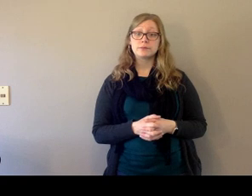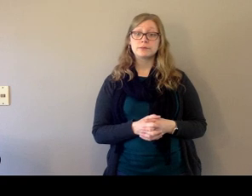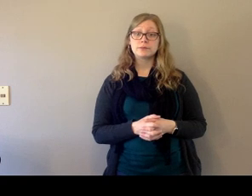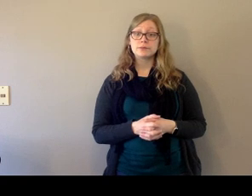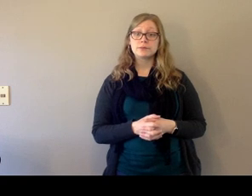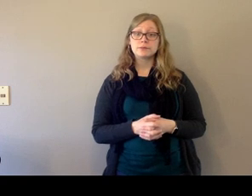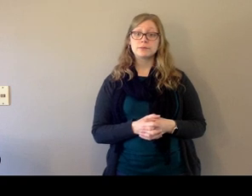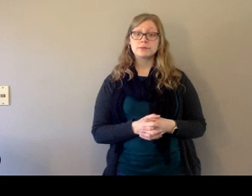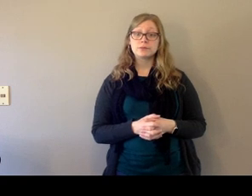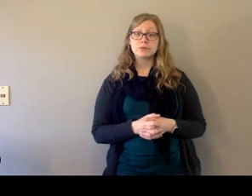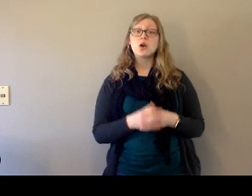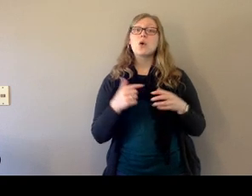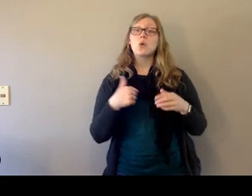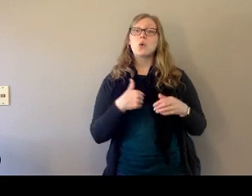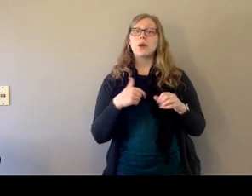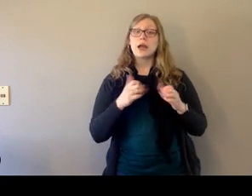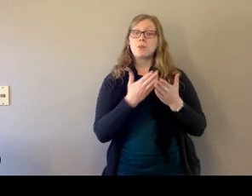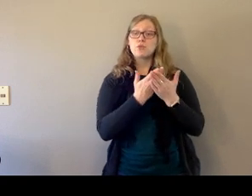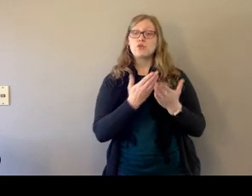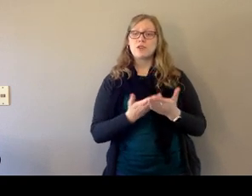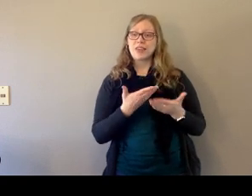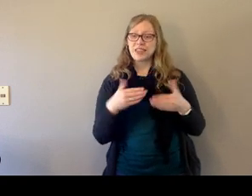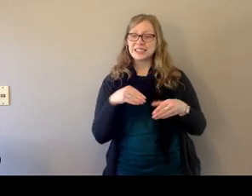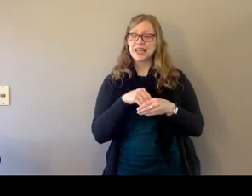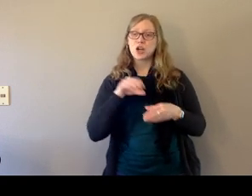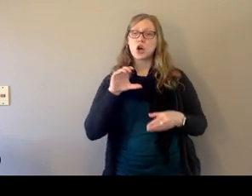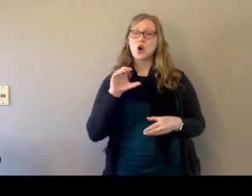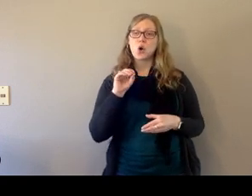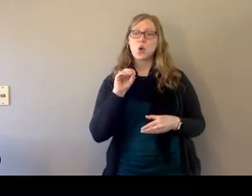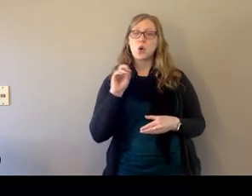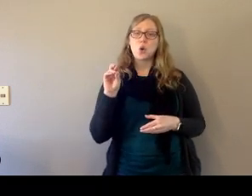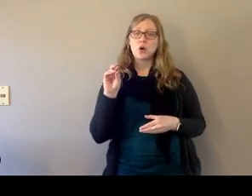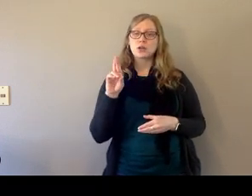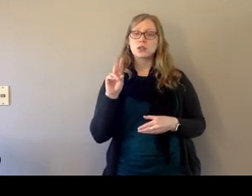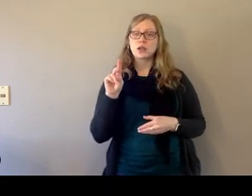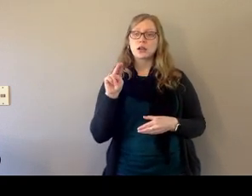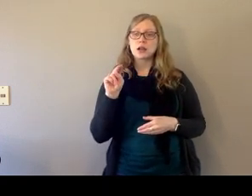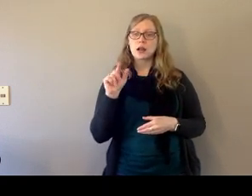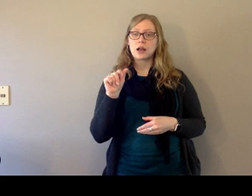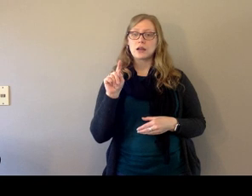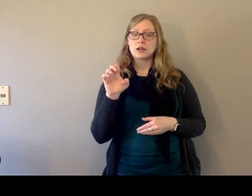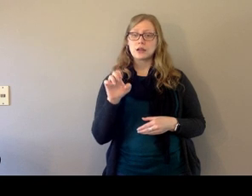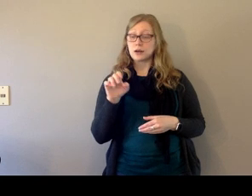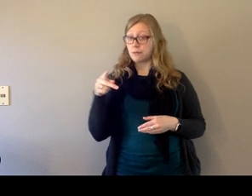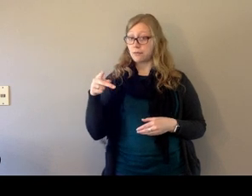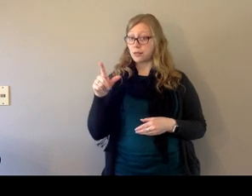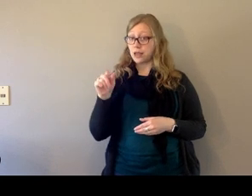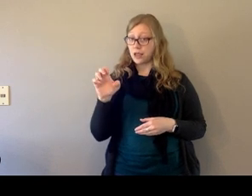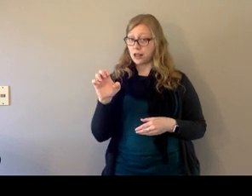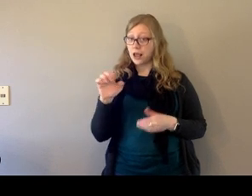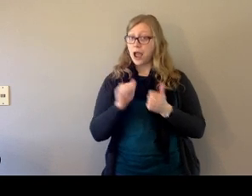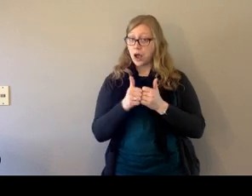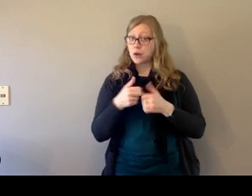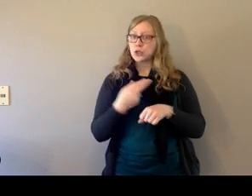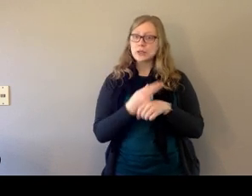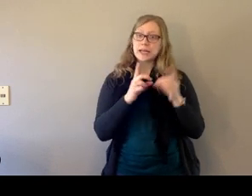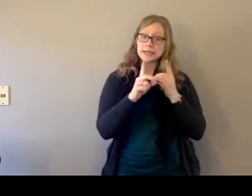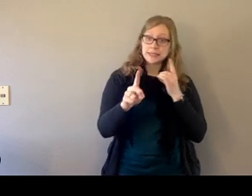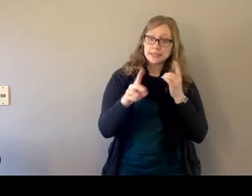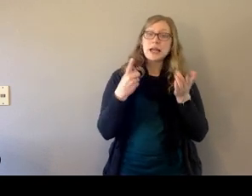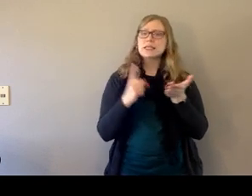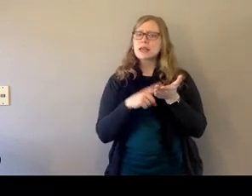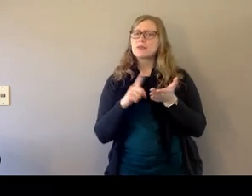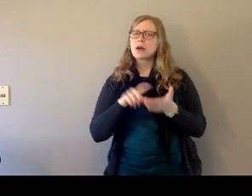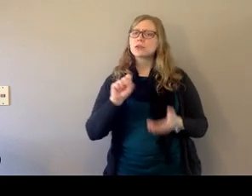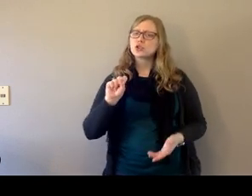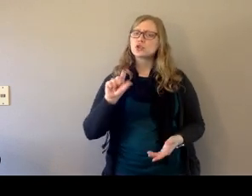we can prove things in the coordinate plane using distance and slope sometimes. In this case, it's